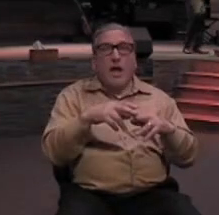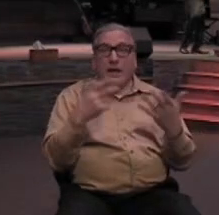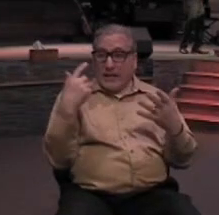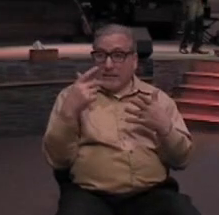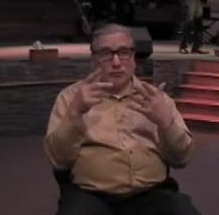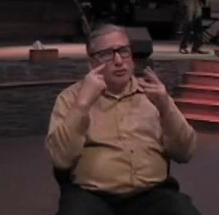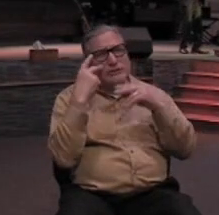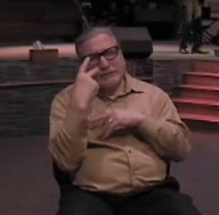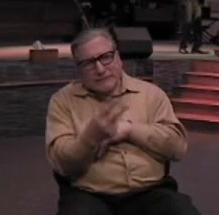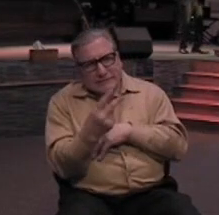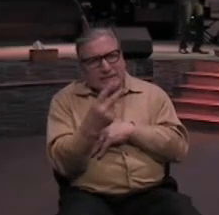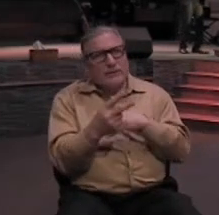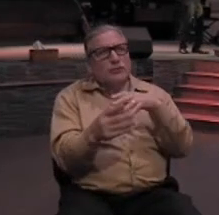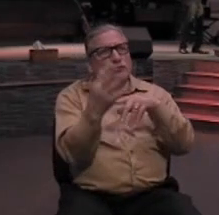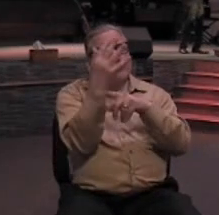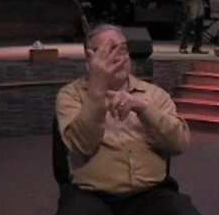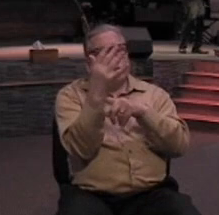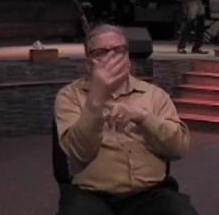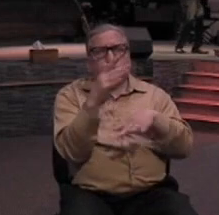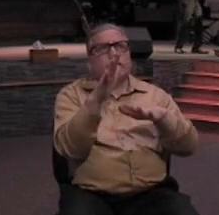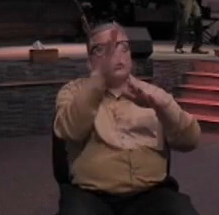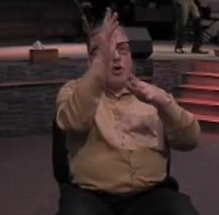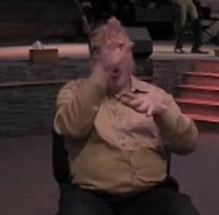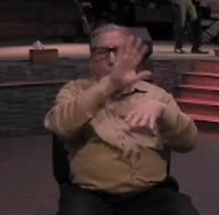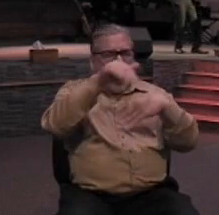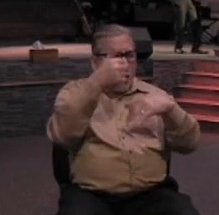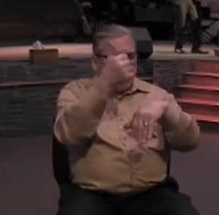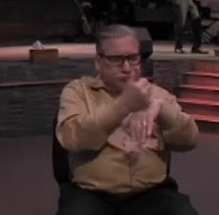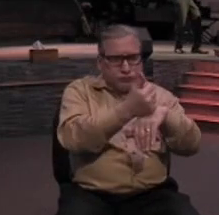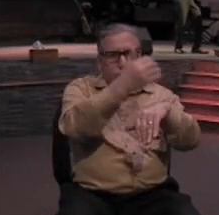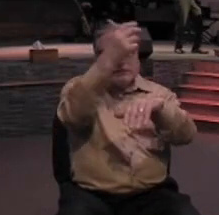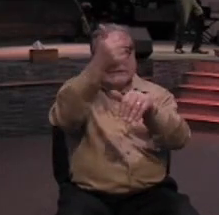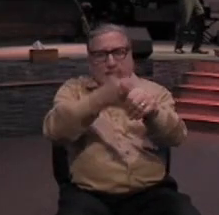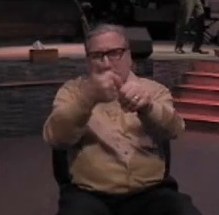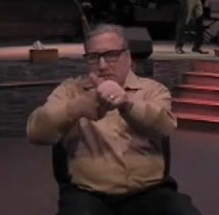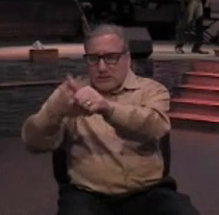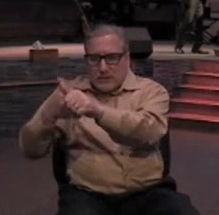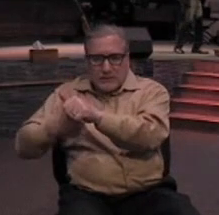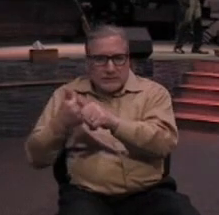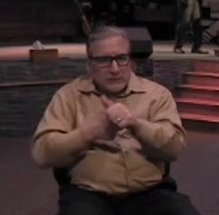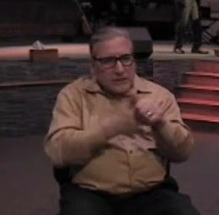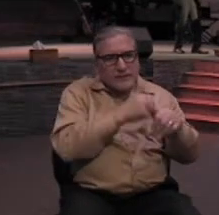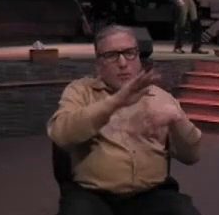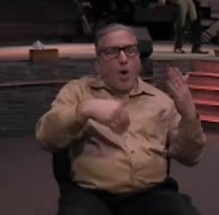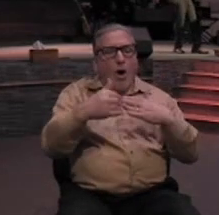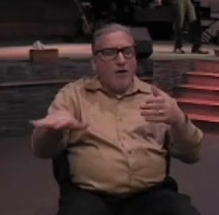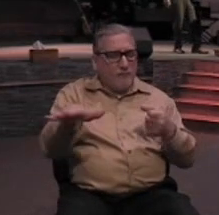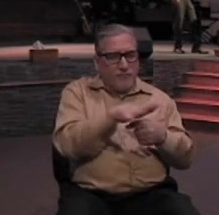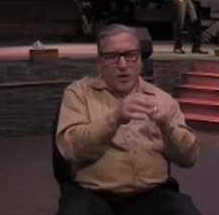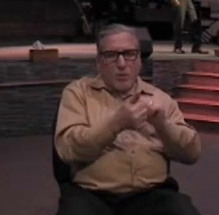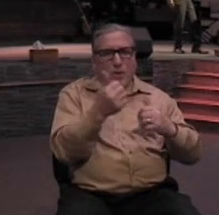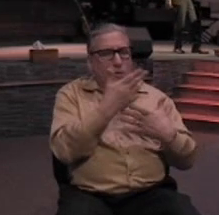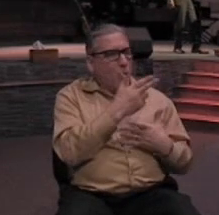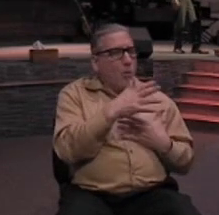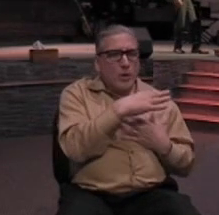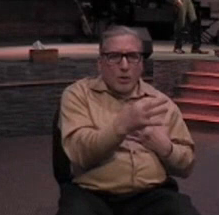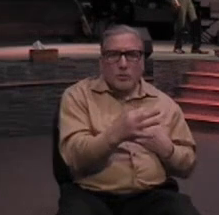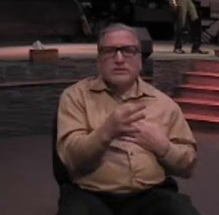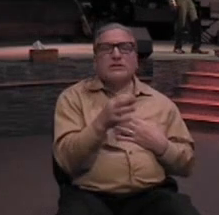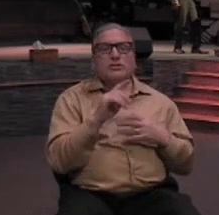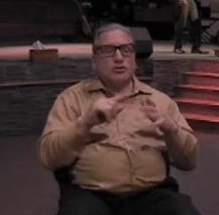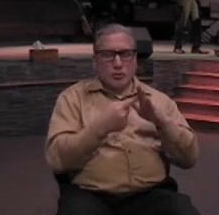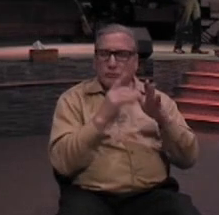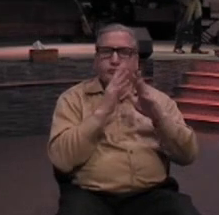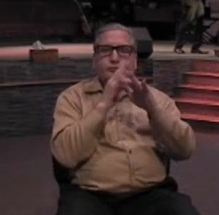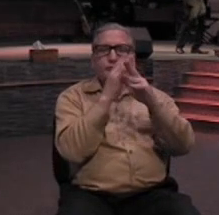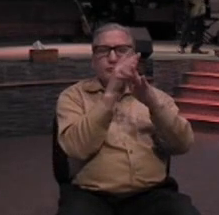unto them cloven tongues like as a fire, and it sat upon each of them. And they were all filled with the Holy Ghost and began to speak